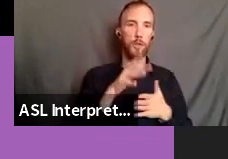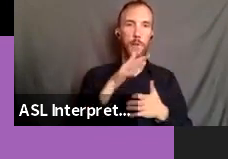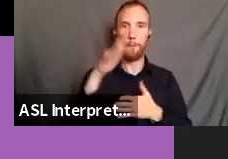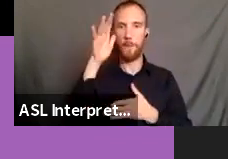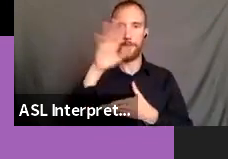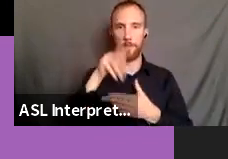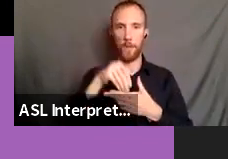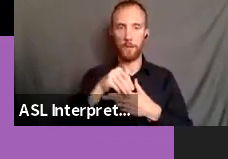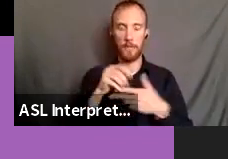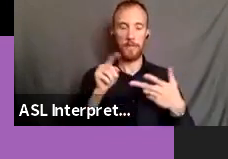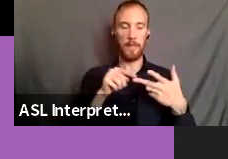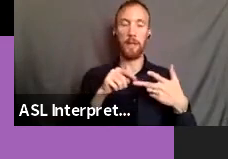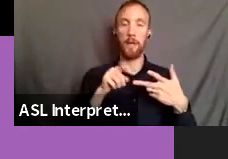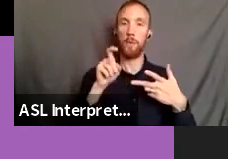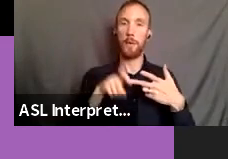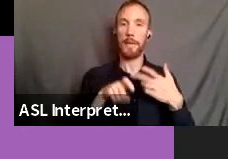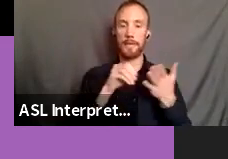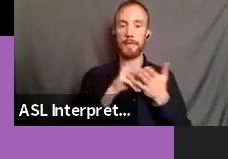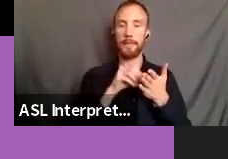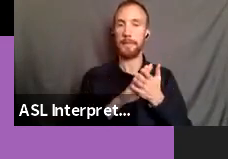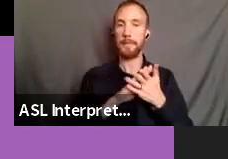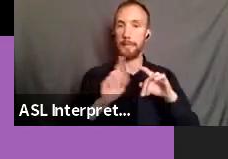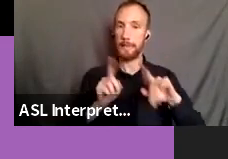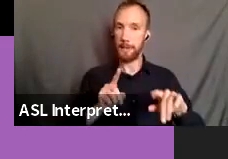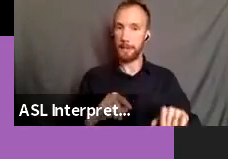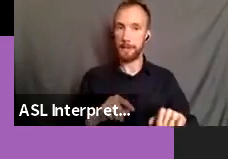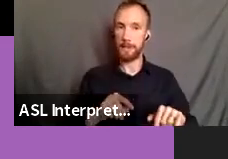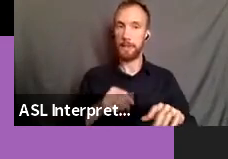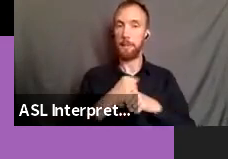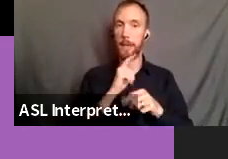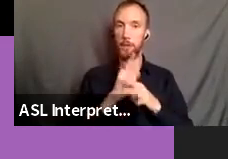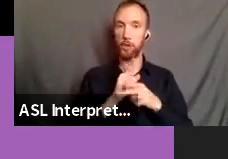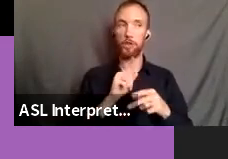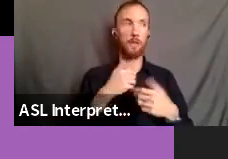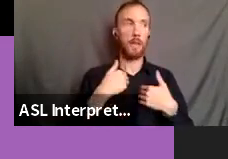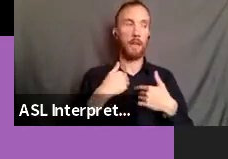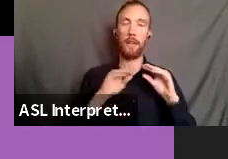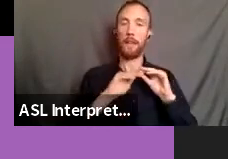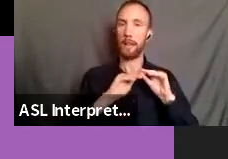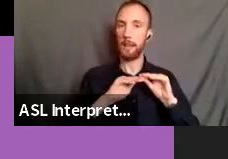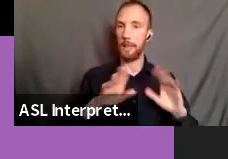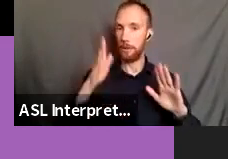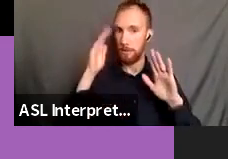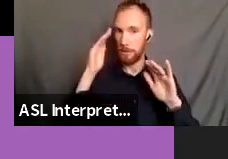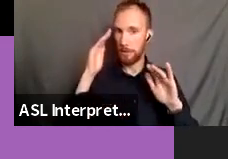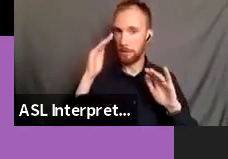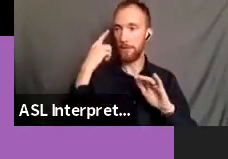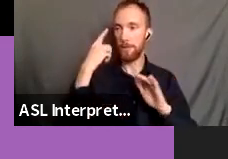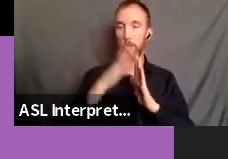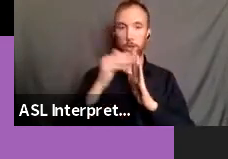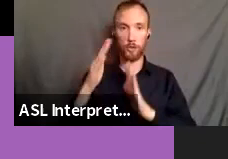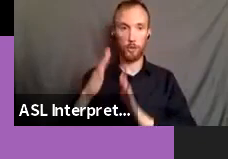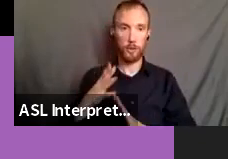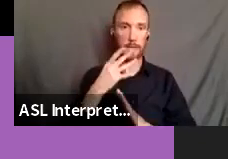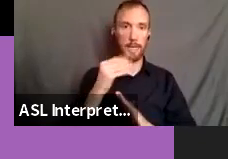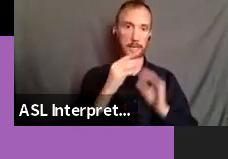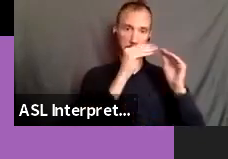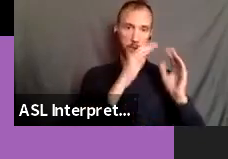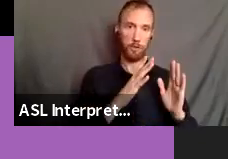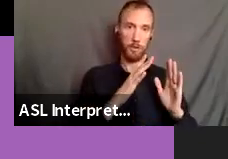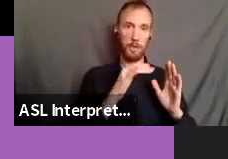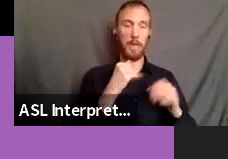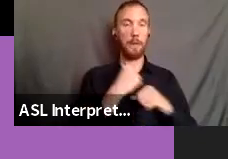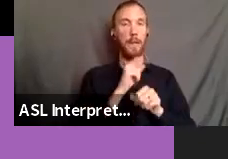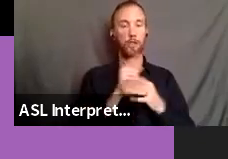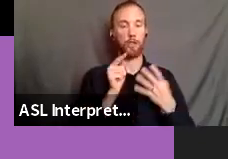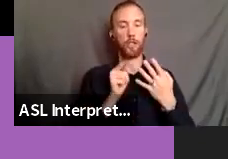attendance as well as provide clear expectations for a teacher engagement during remote learning and we need to help teachers implement remote